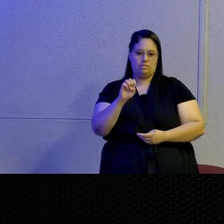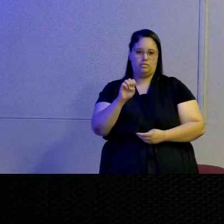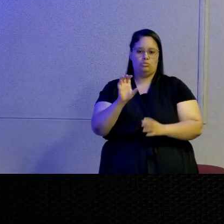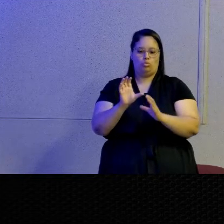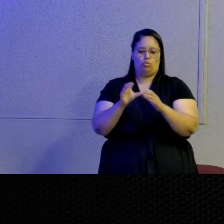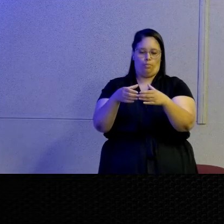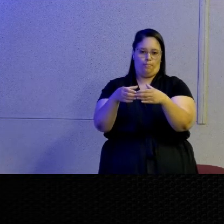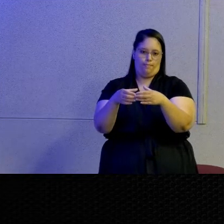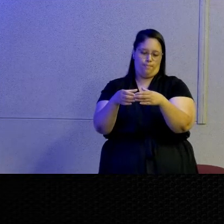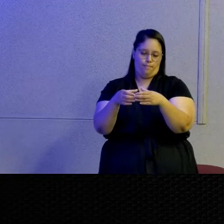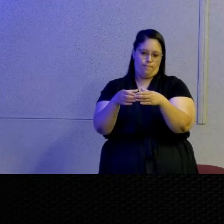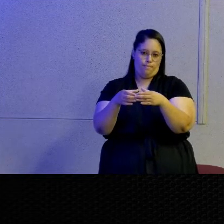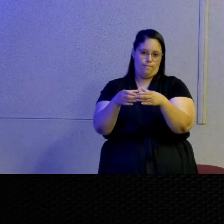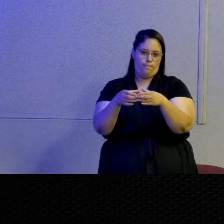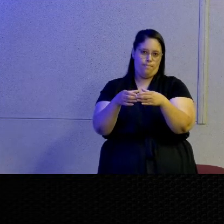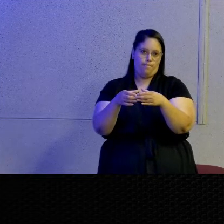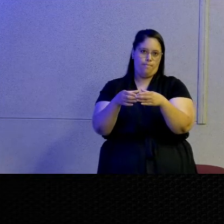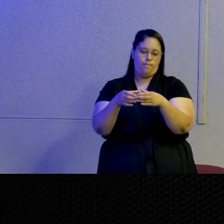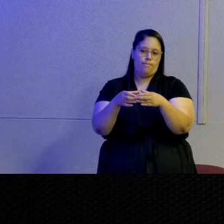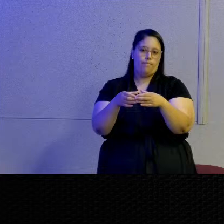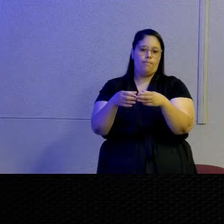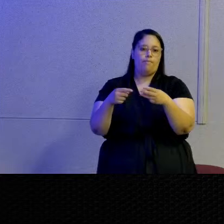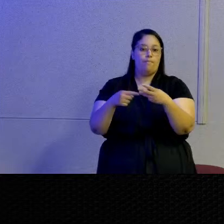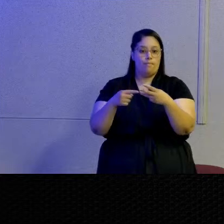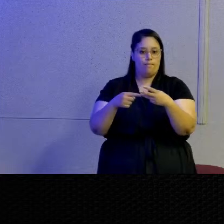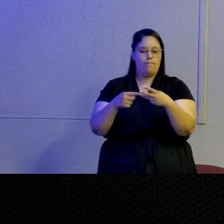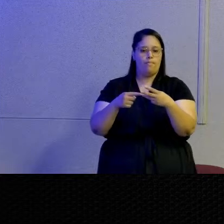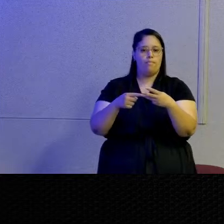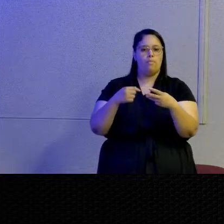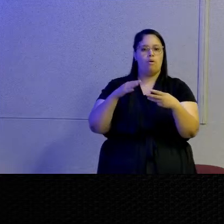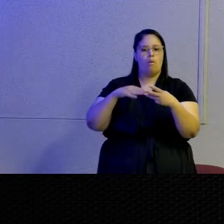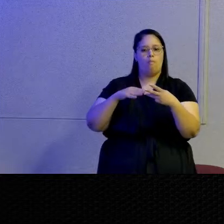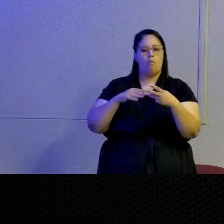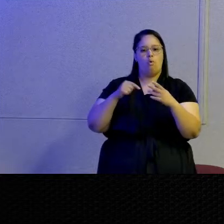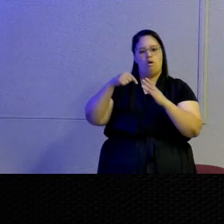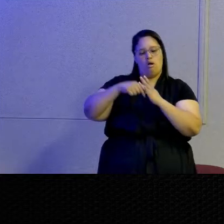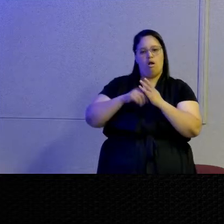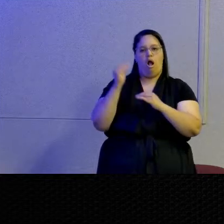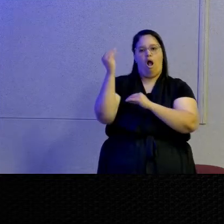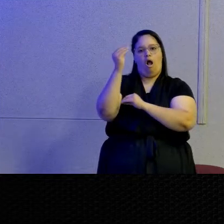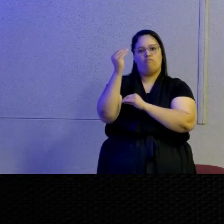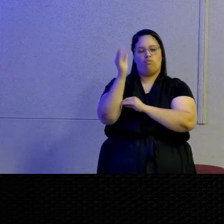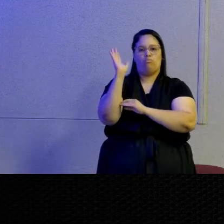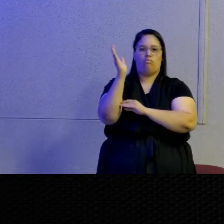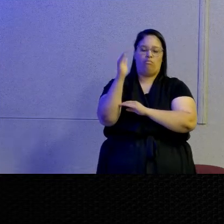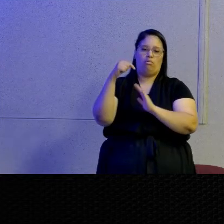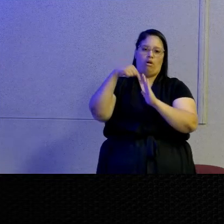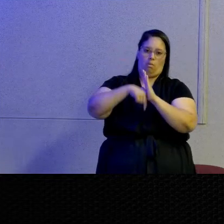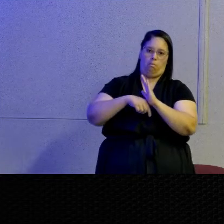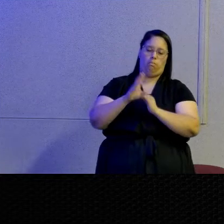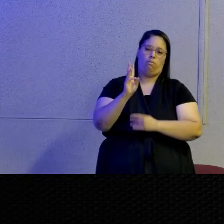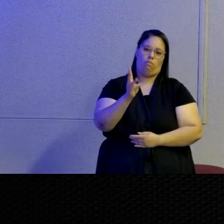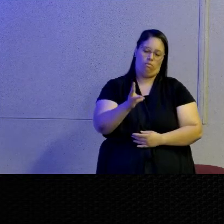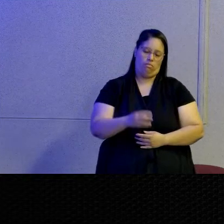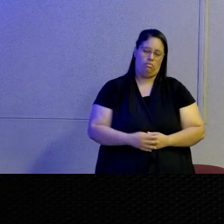group, which we will know more about the quark-gluon plasma probably this afternoon and tomorrow. And we